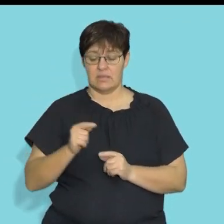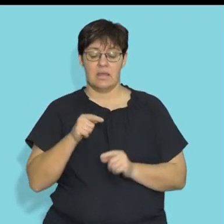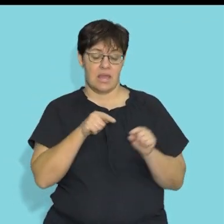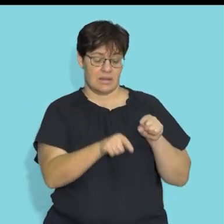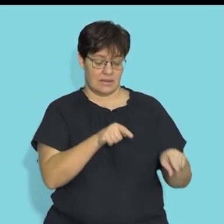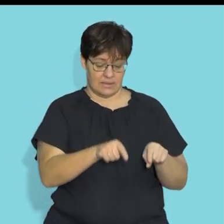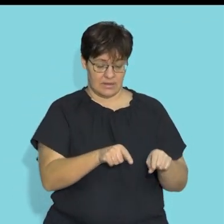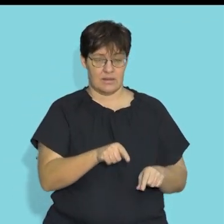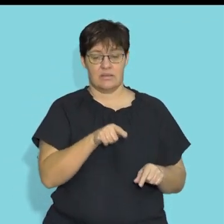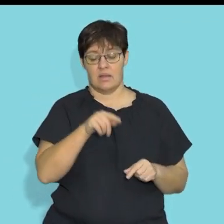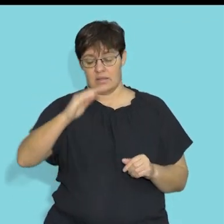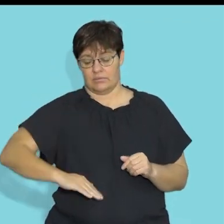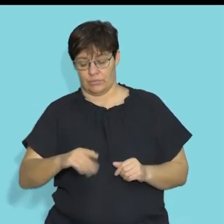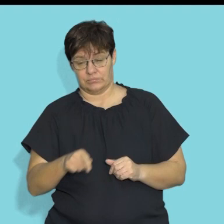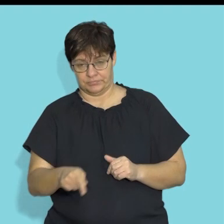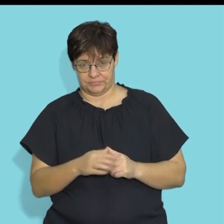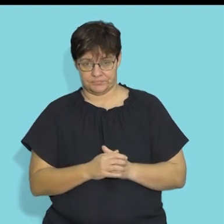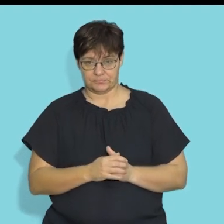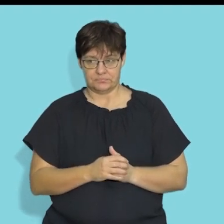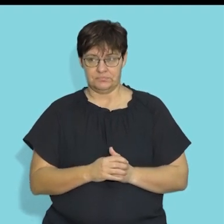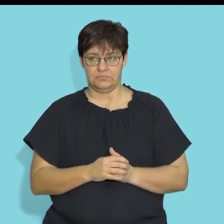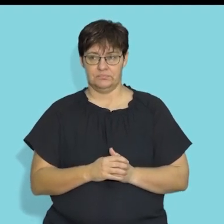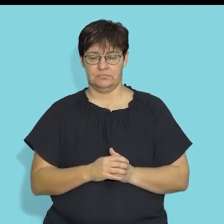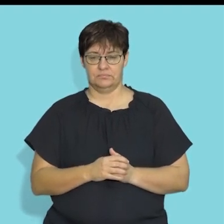concentration over the reactant concentration.